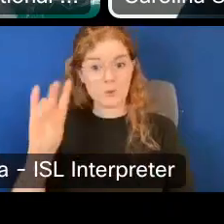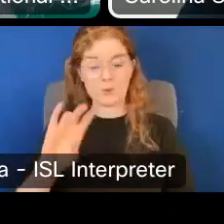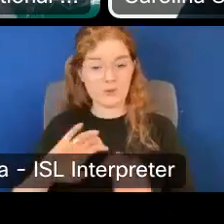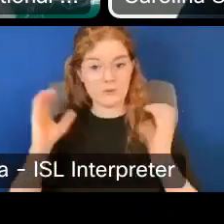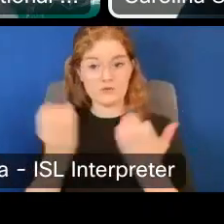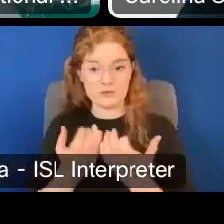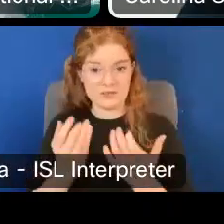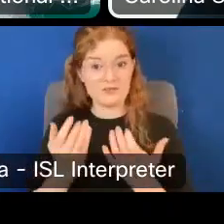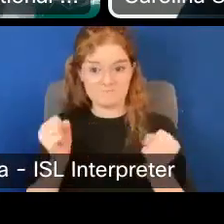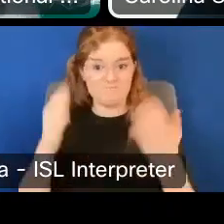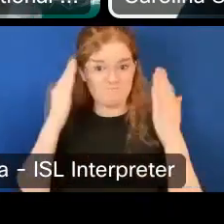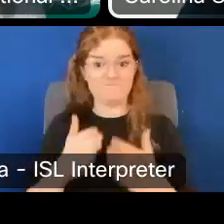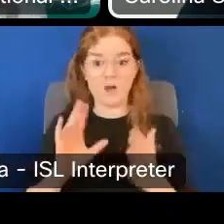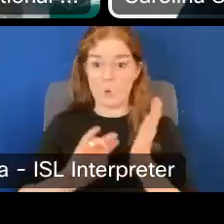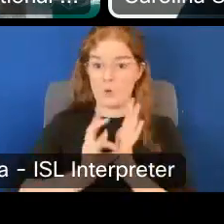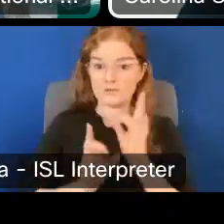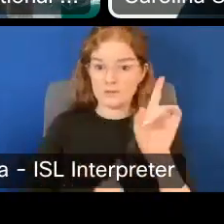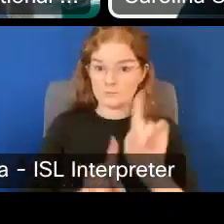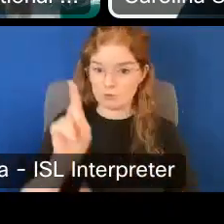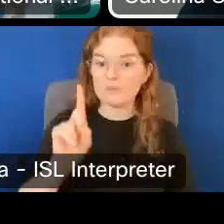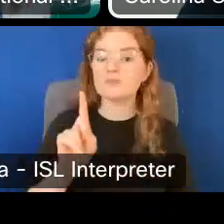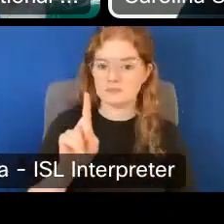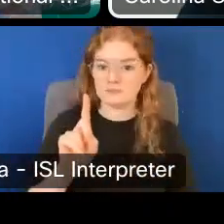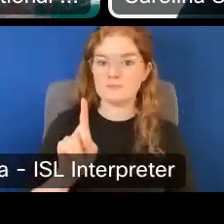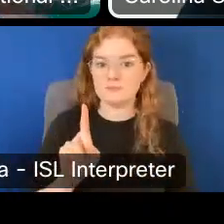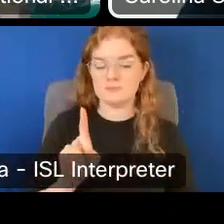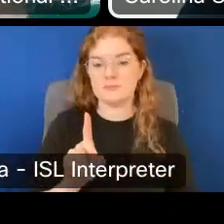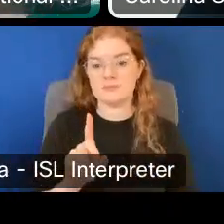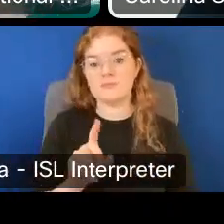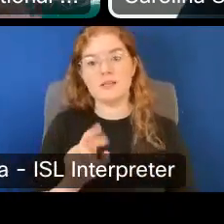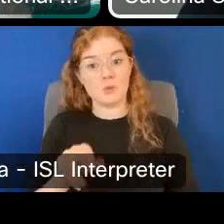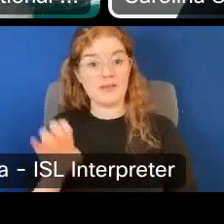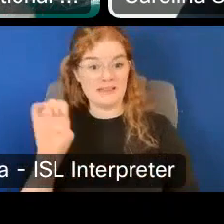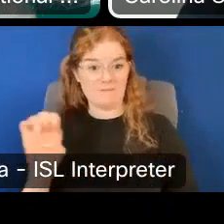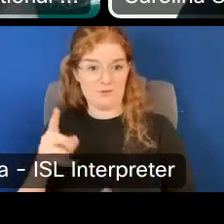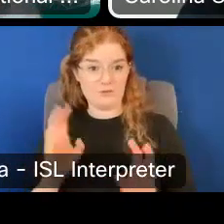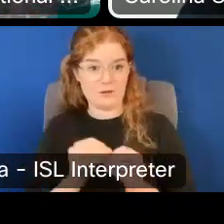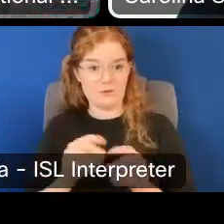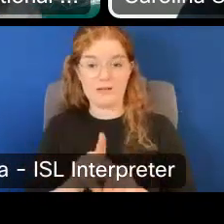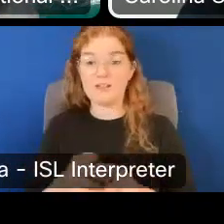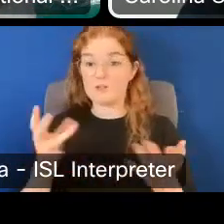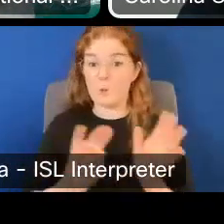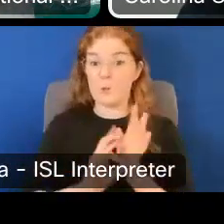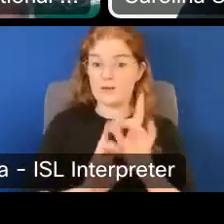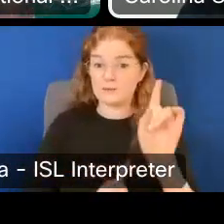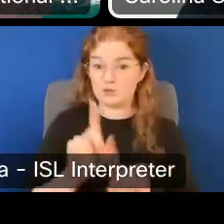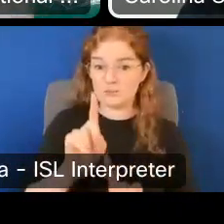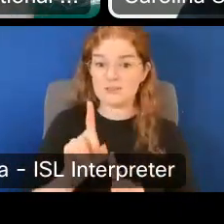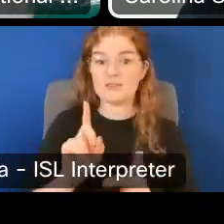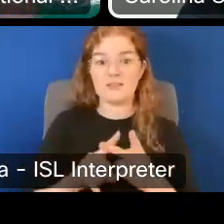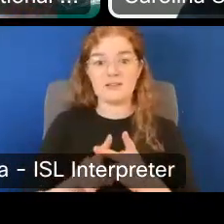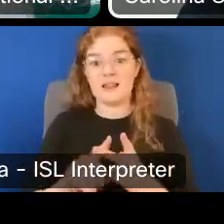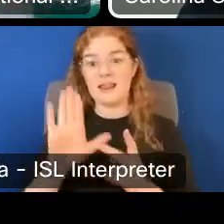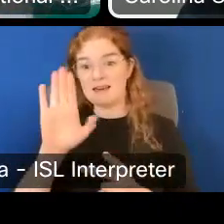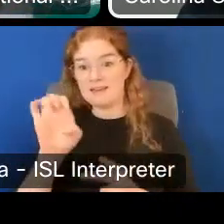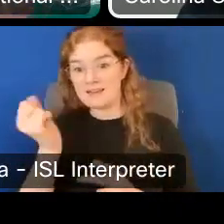has been focused on quality improvement as an approach and methodology. And Eve, you mentioned it as well. And quality improvement and